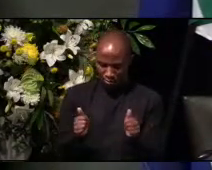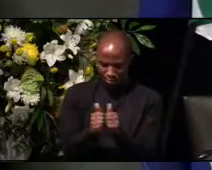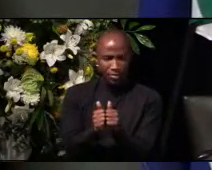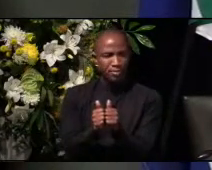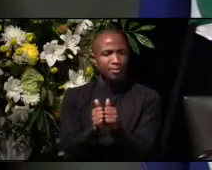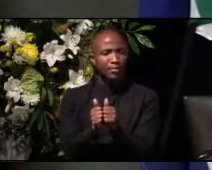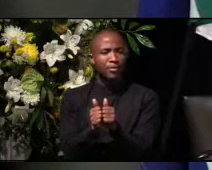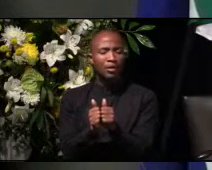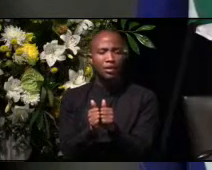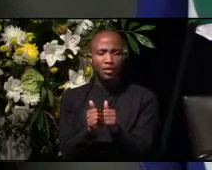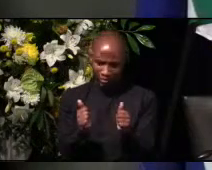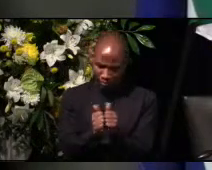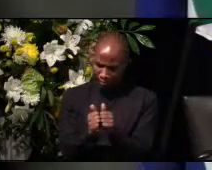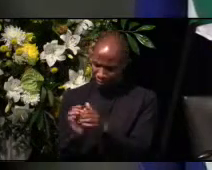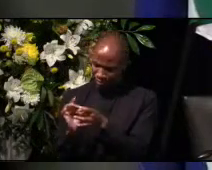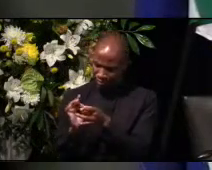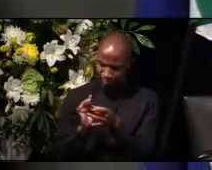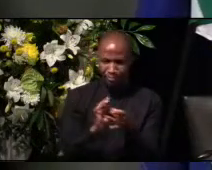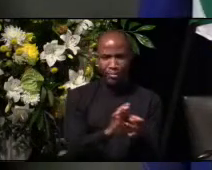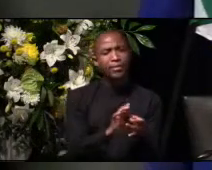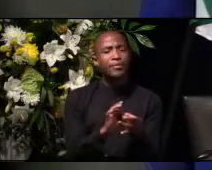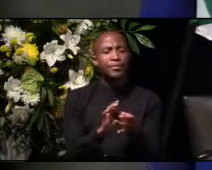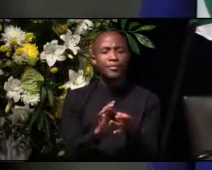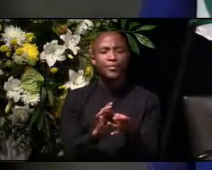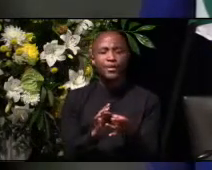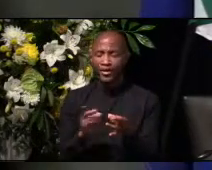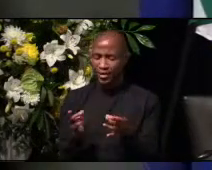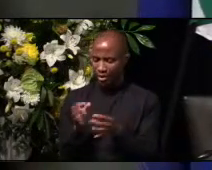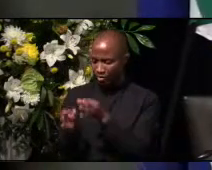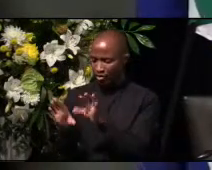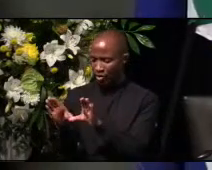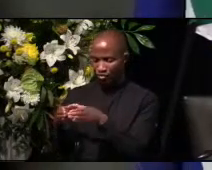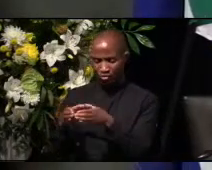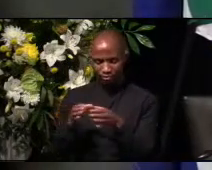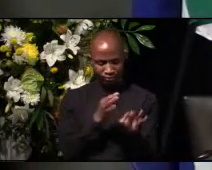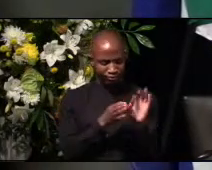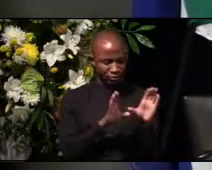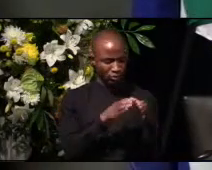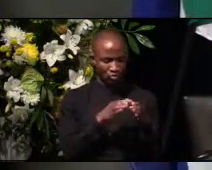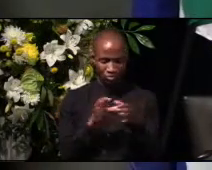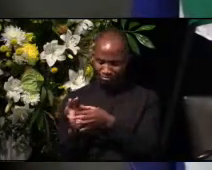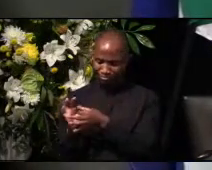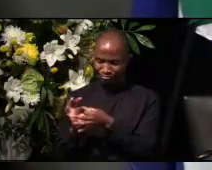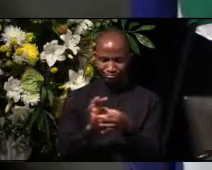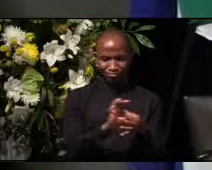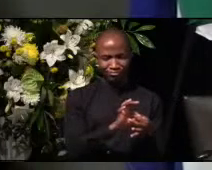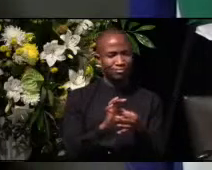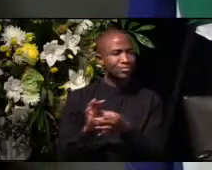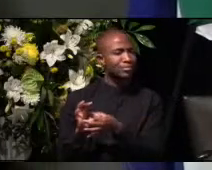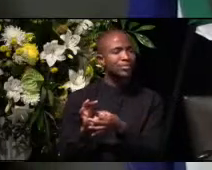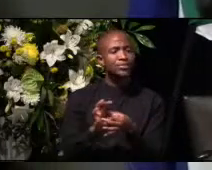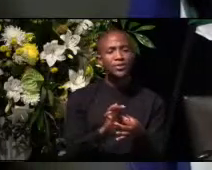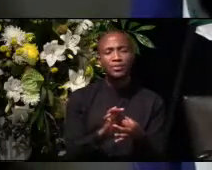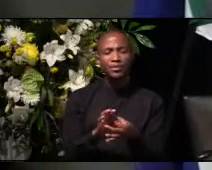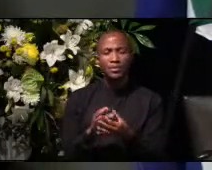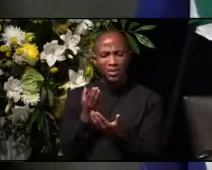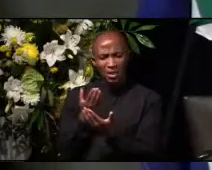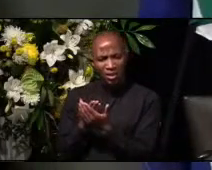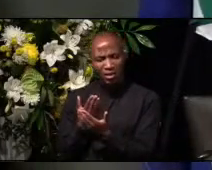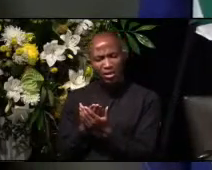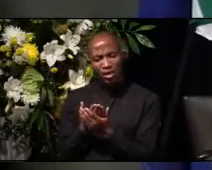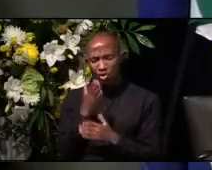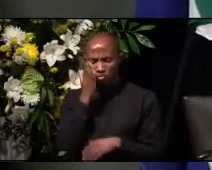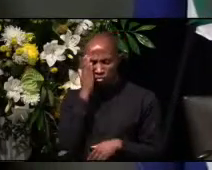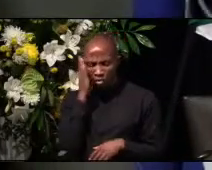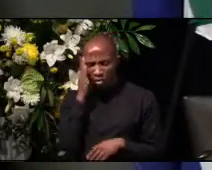formation of the alliance between the two organizations the bringing together this of the socialism of the ANC and then of